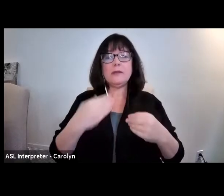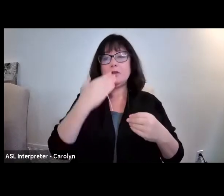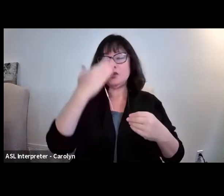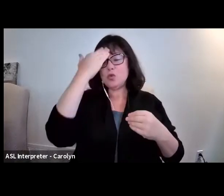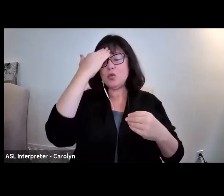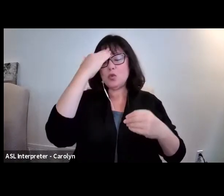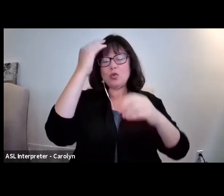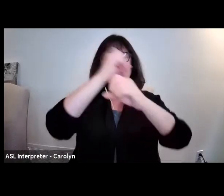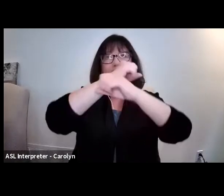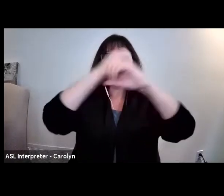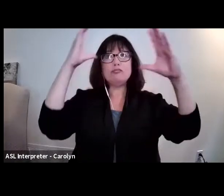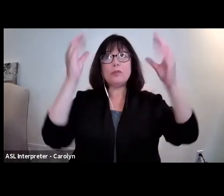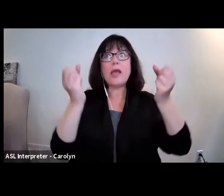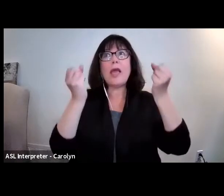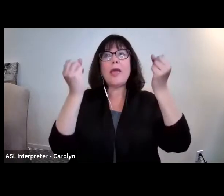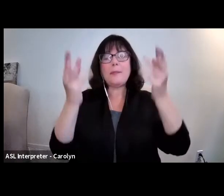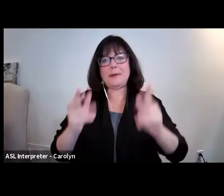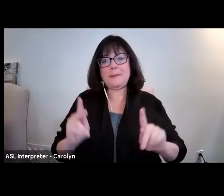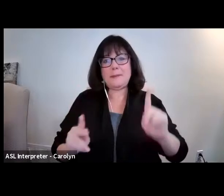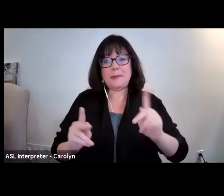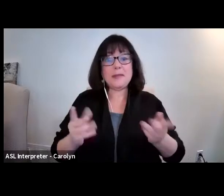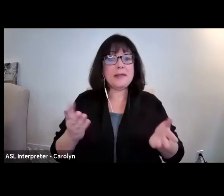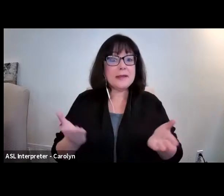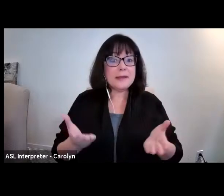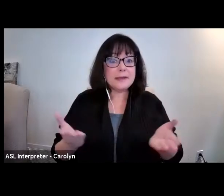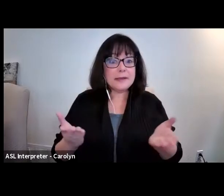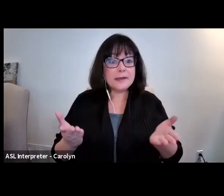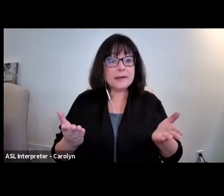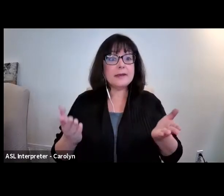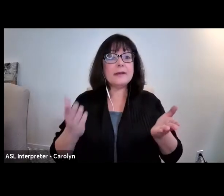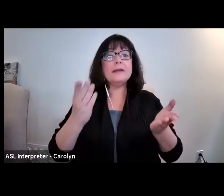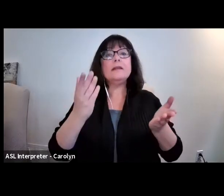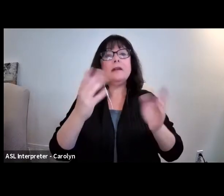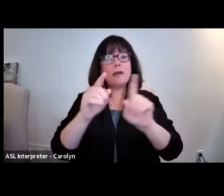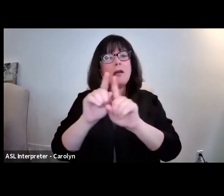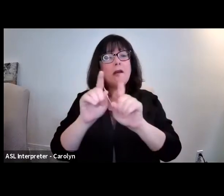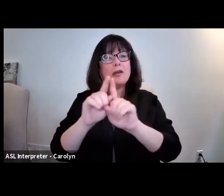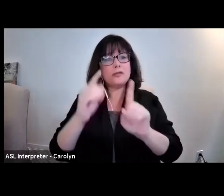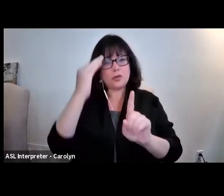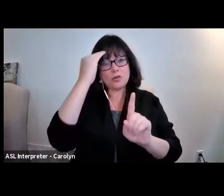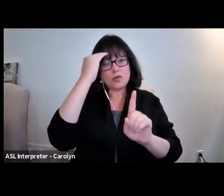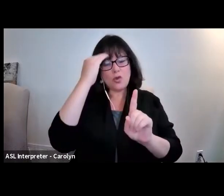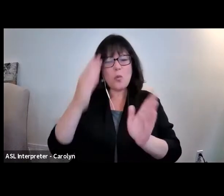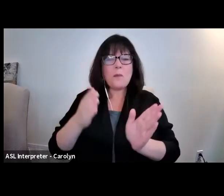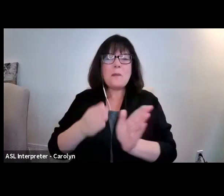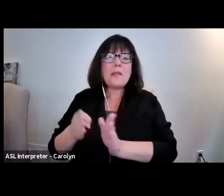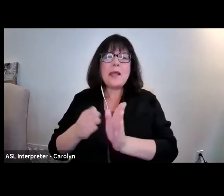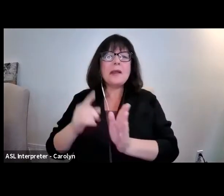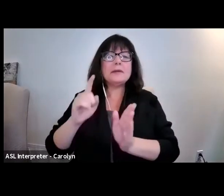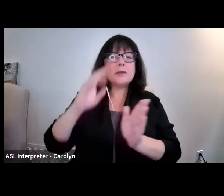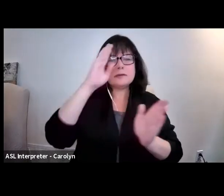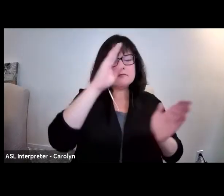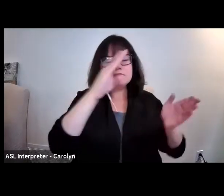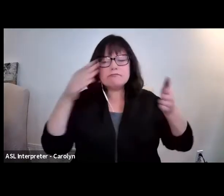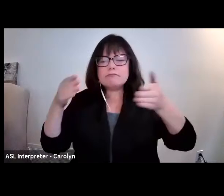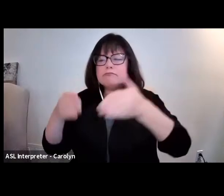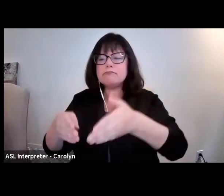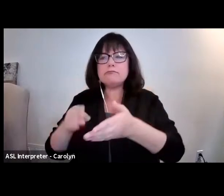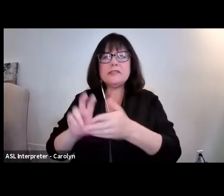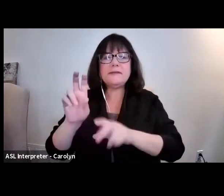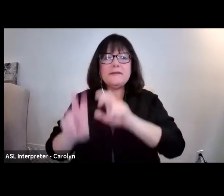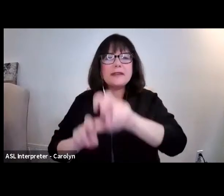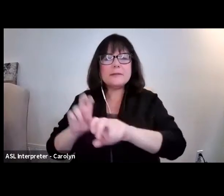importantly, so that we can continue to start making additional investments in the university, given this somewhat more